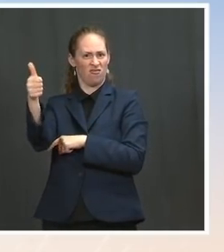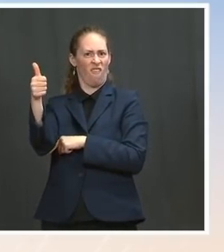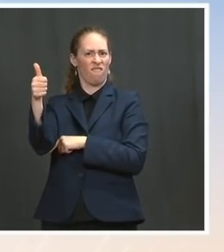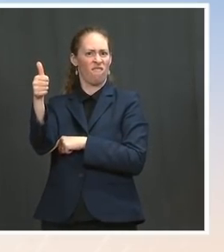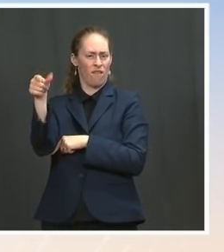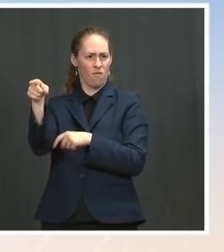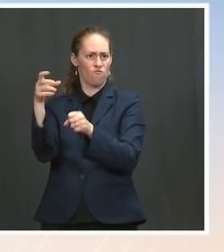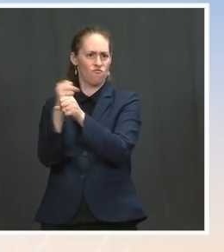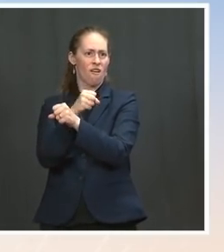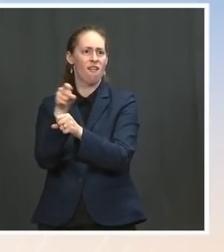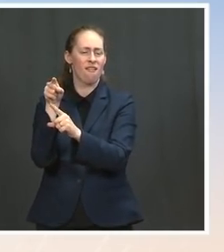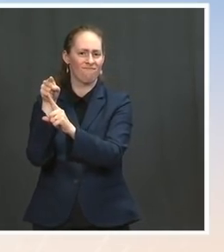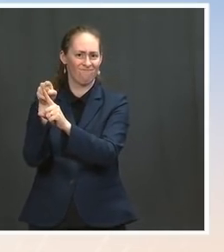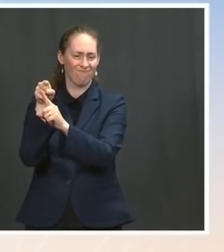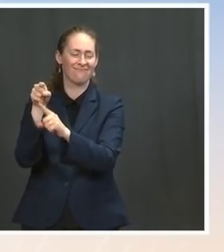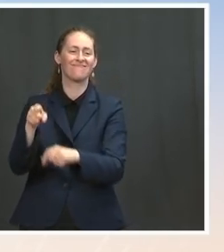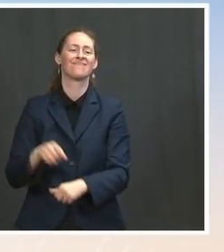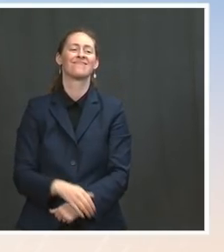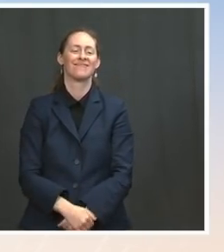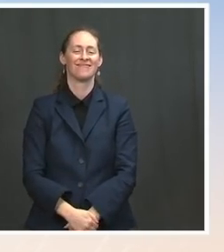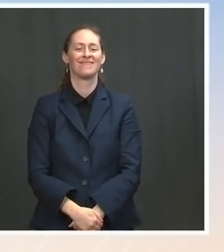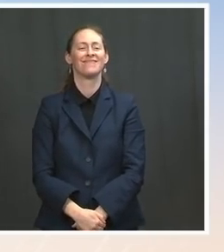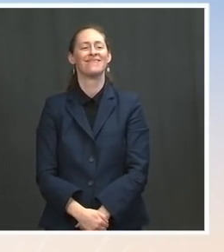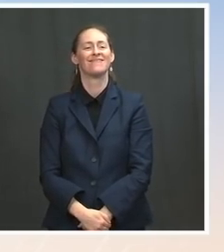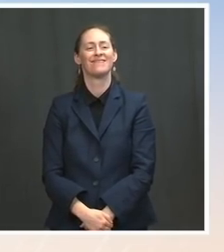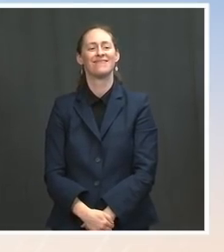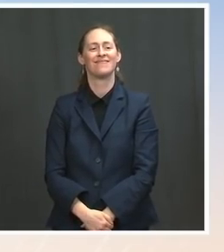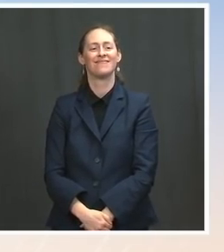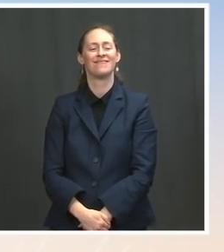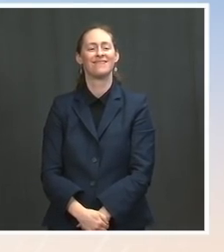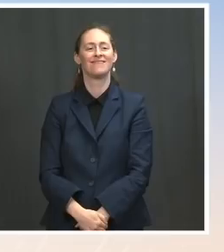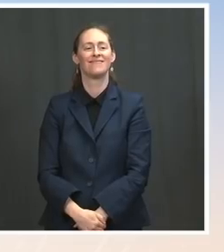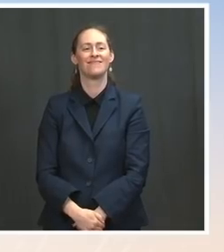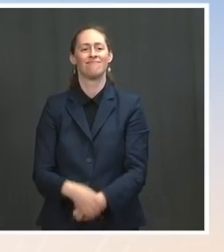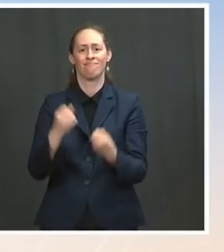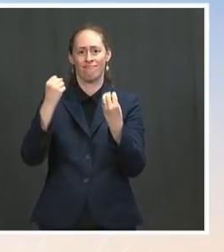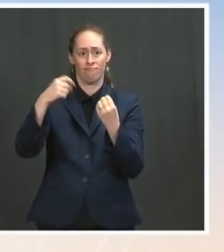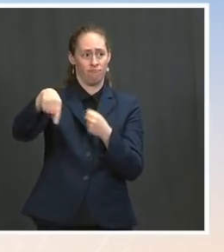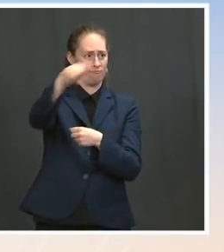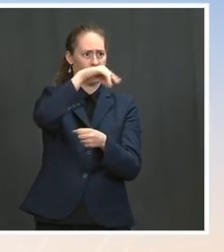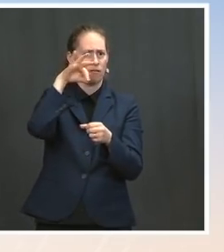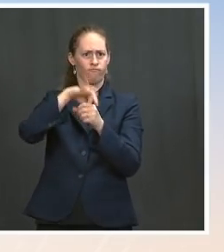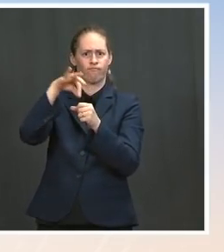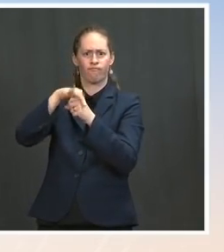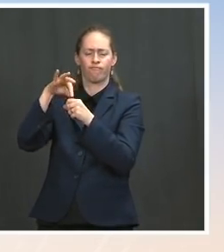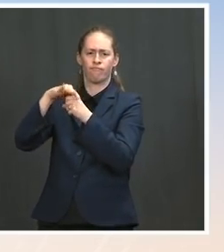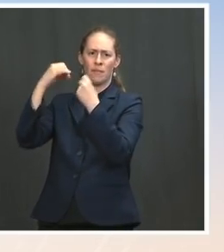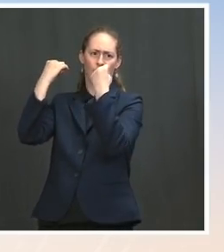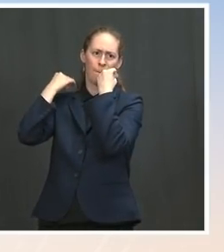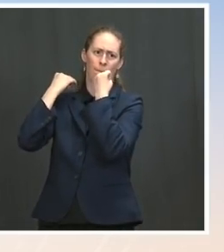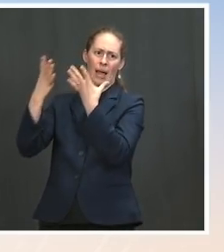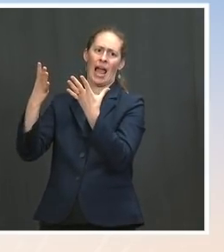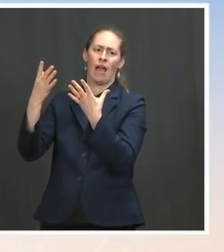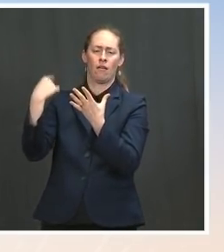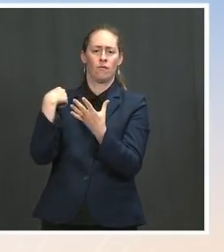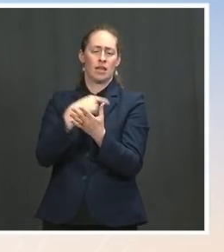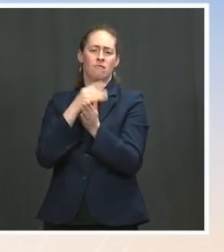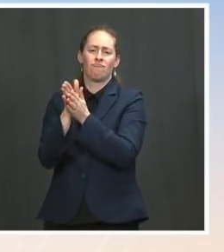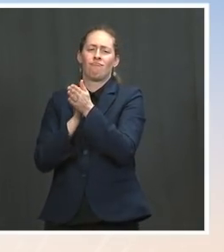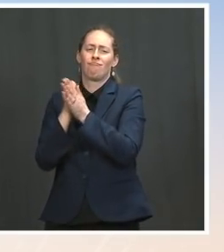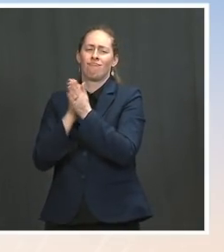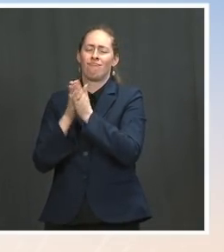previous general election. He looks forward to working with her in Congress. Alex, why don't you kick us off? Sure. I have a couple of questions. First on